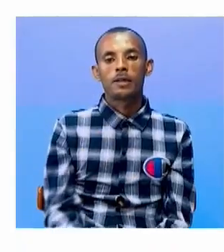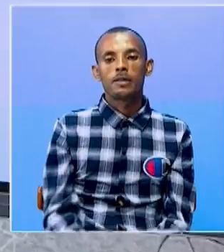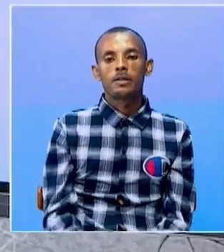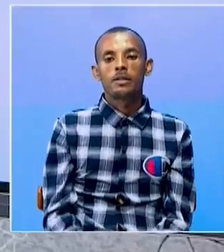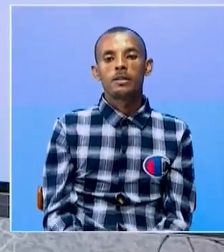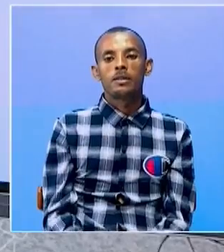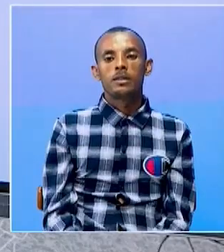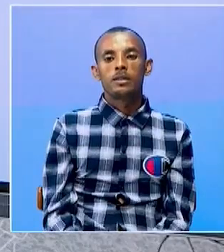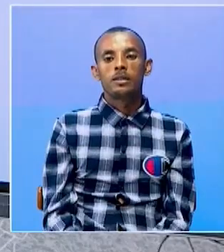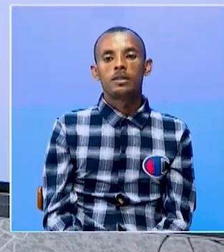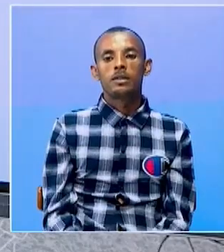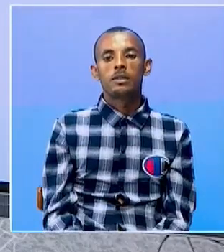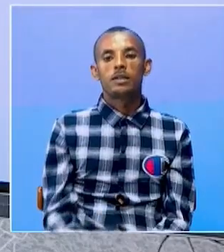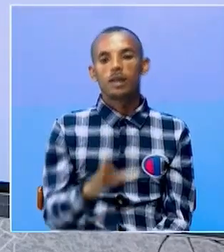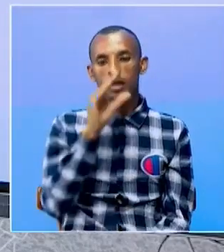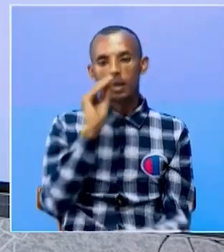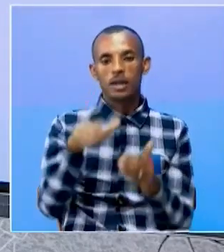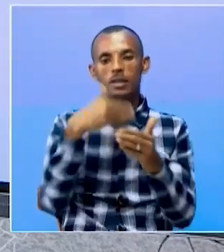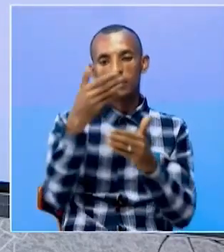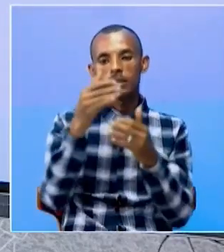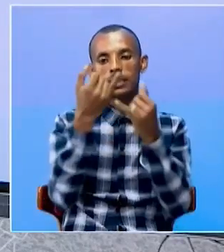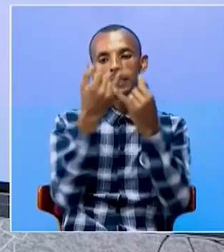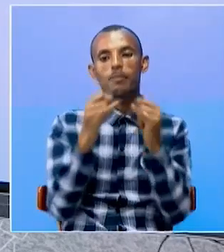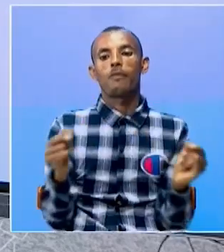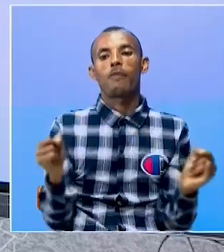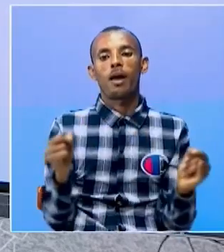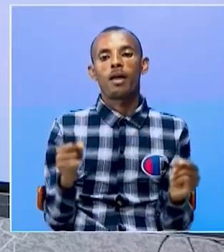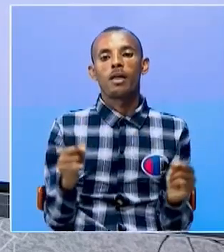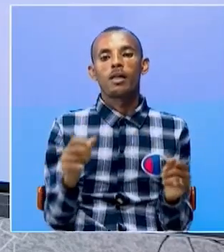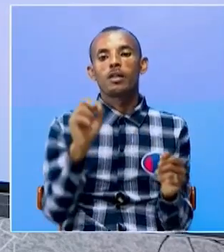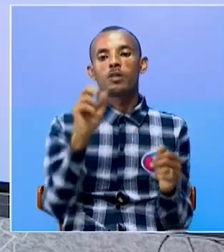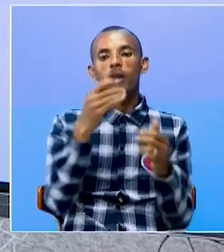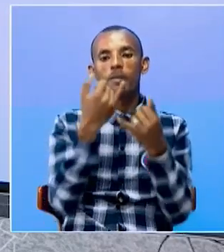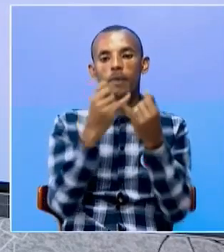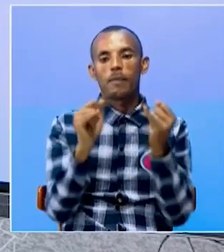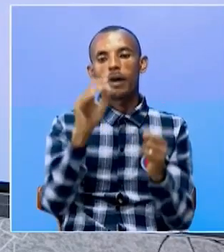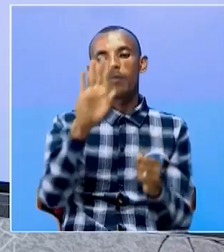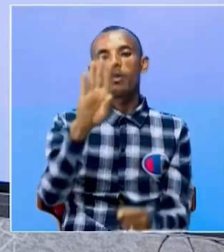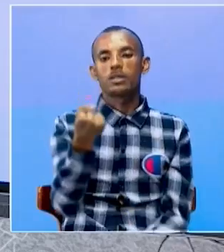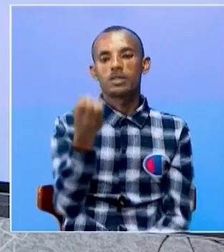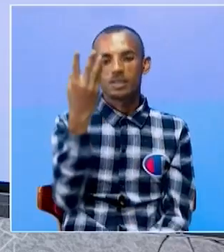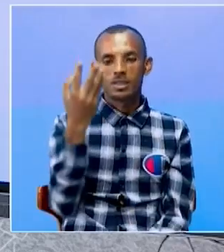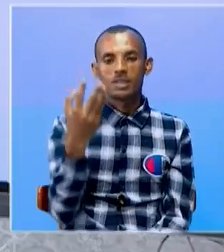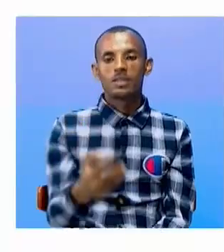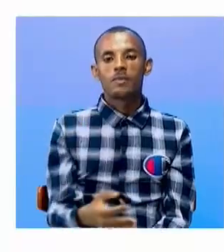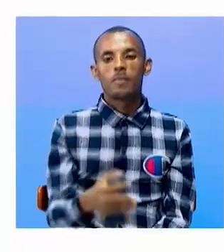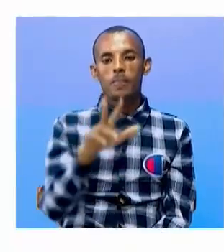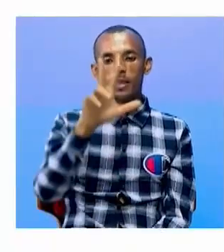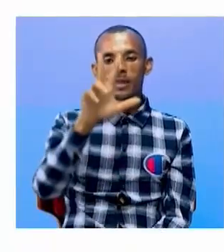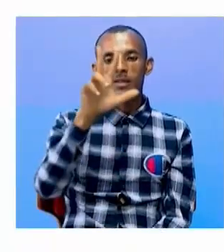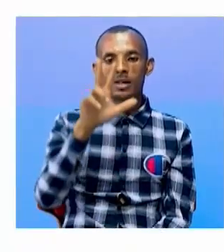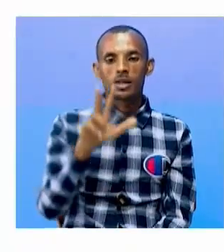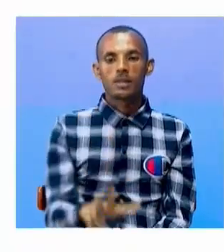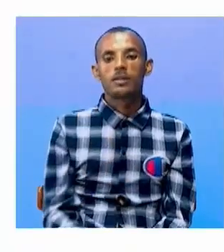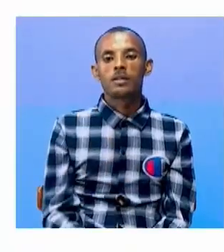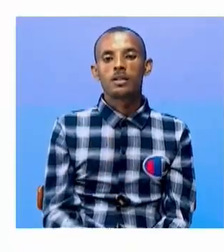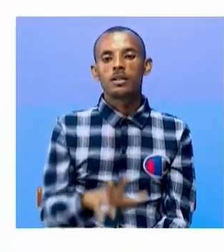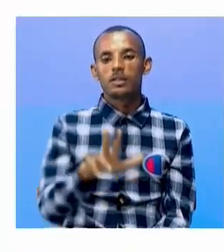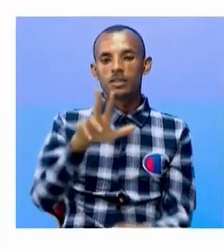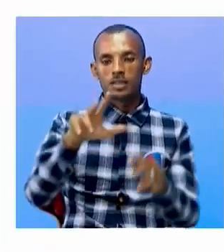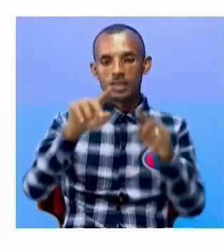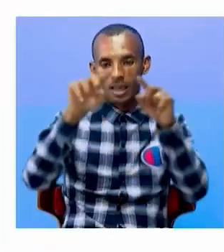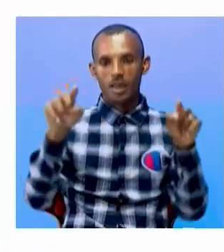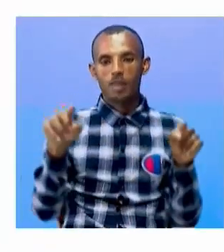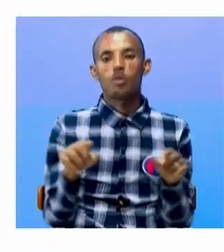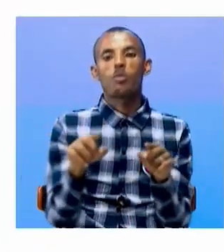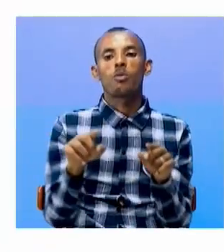multiplied by 12. And let's simplify it. 12 divided by 4 is this, 3. So 3